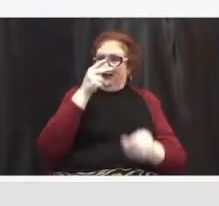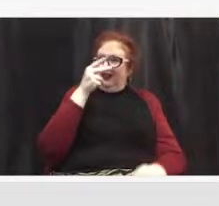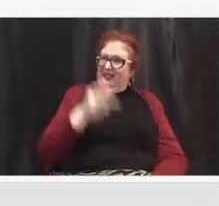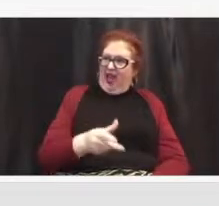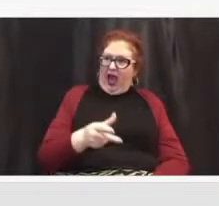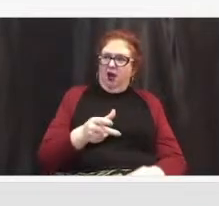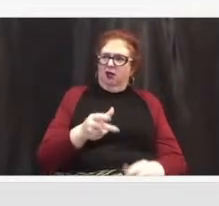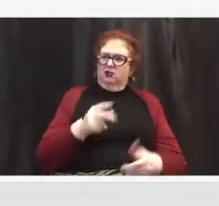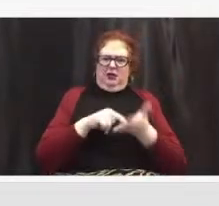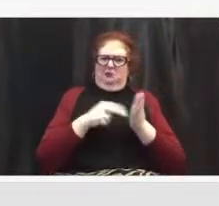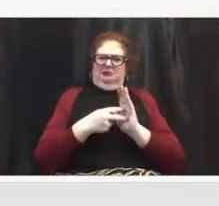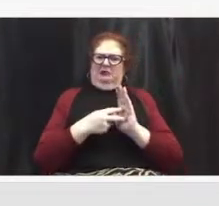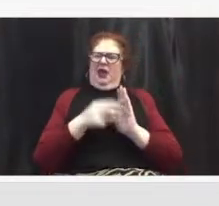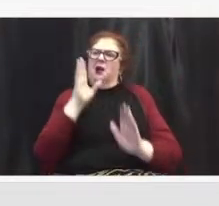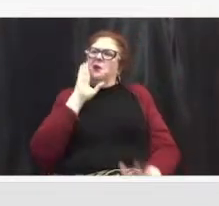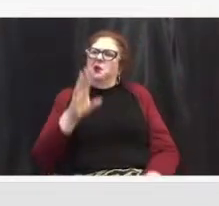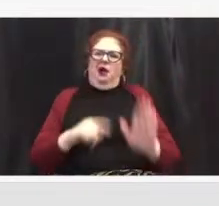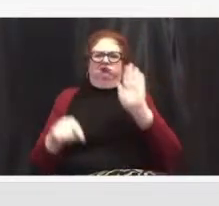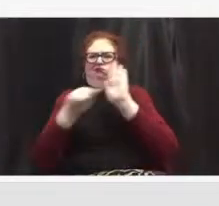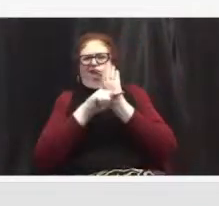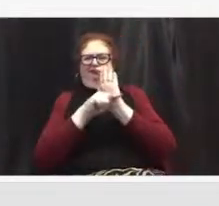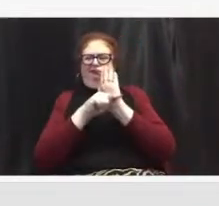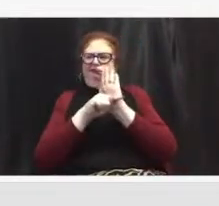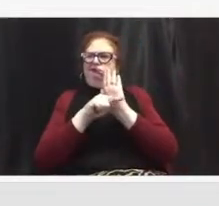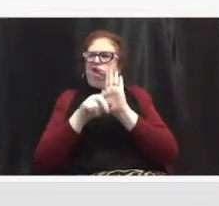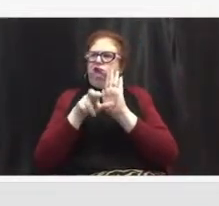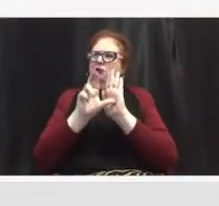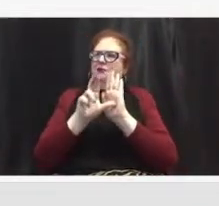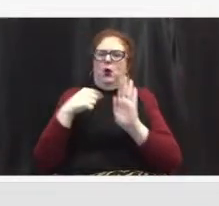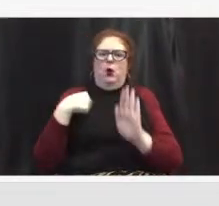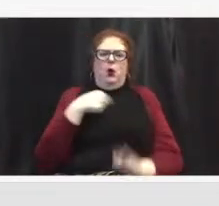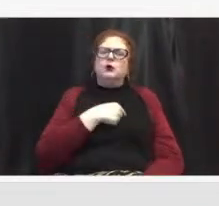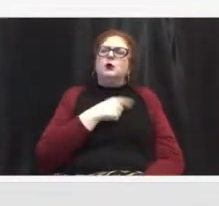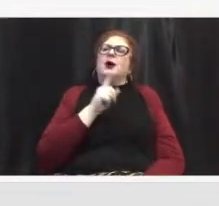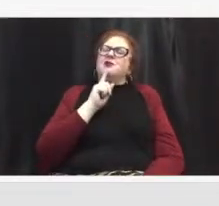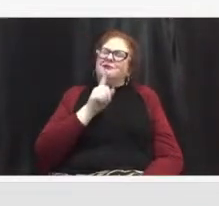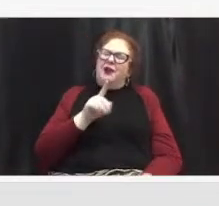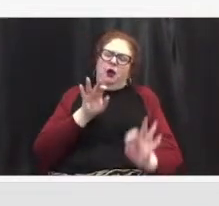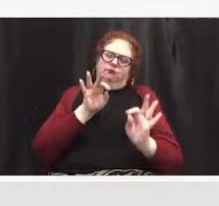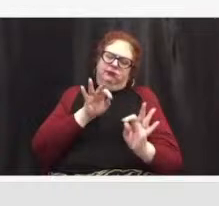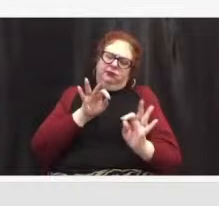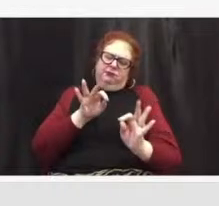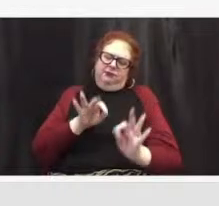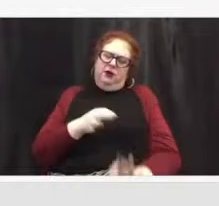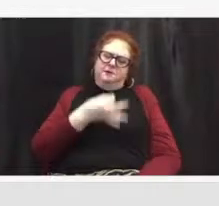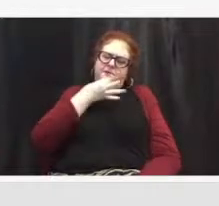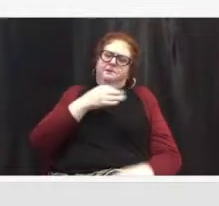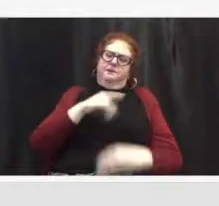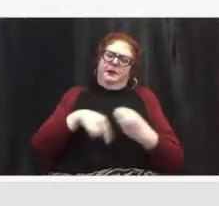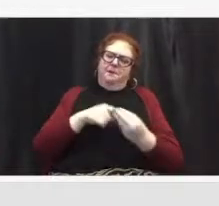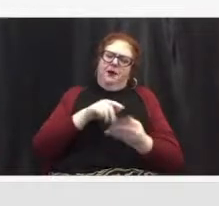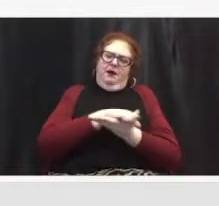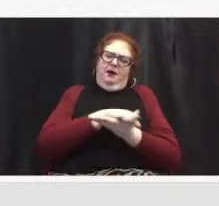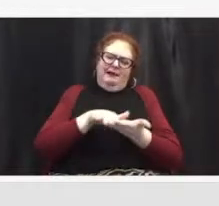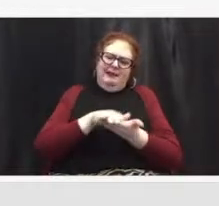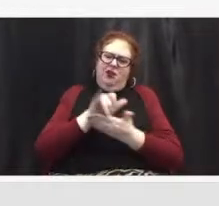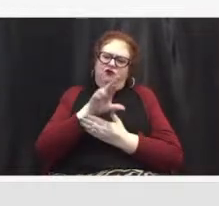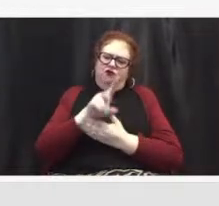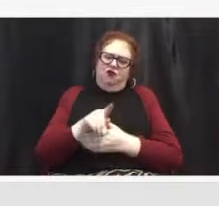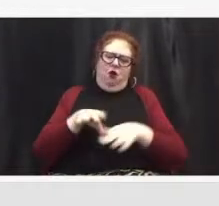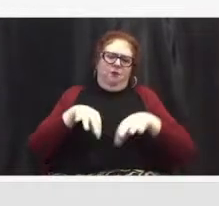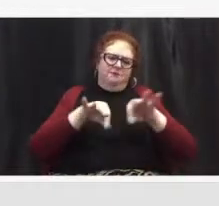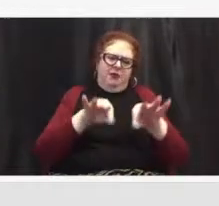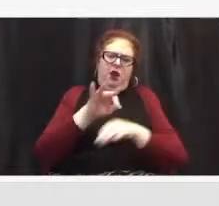get a good review. So we are meticulous about doing things like keeping the yard clean, cleaning up trash, making sure